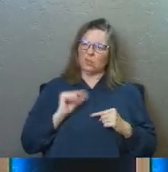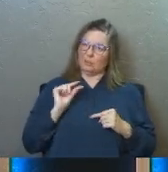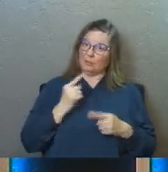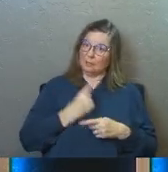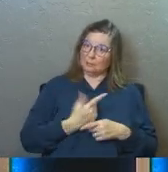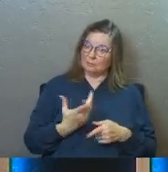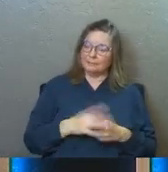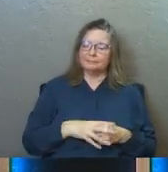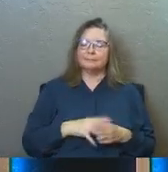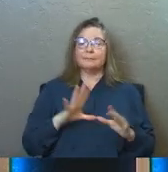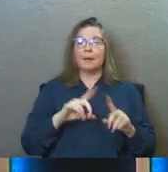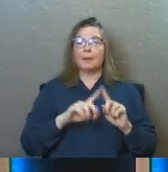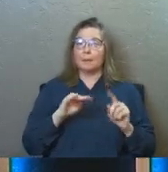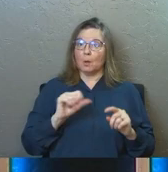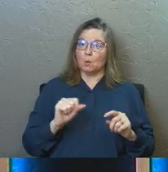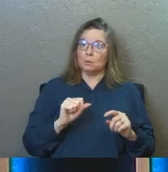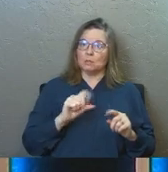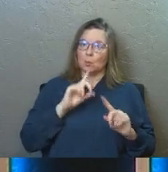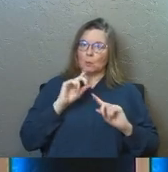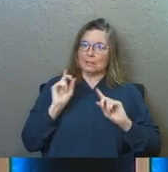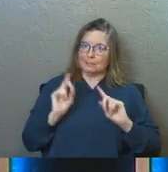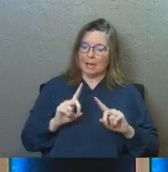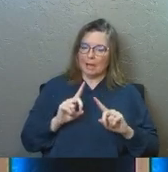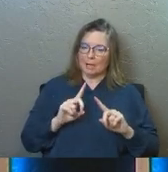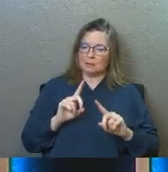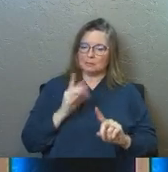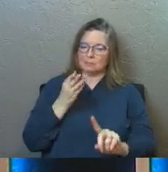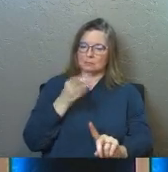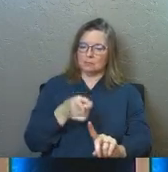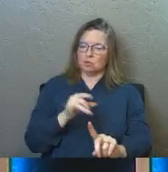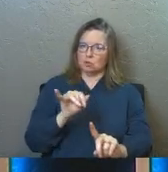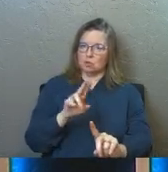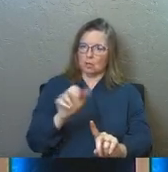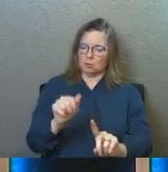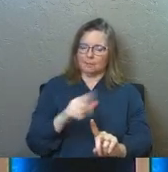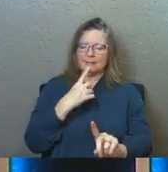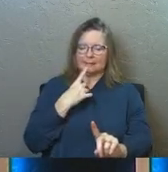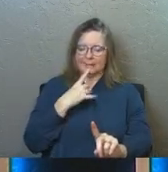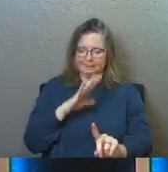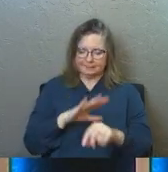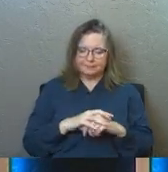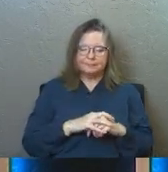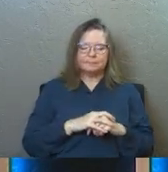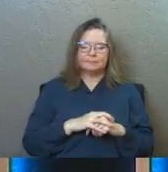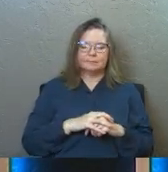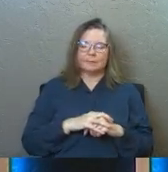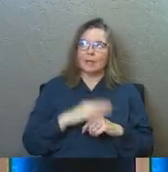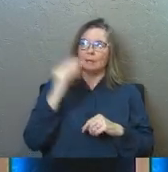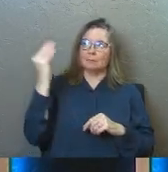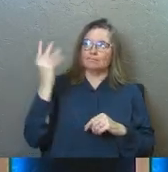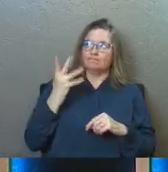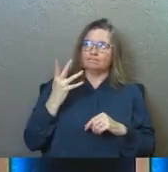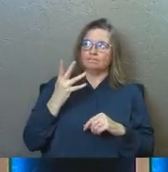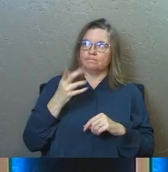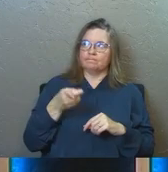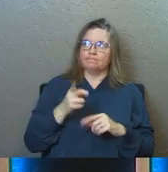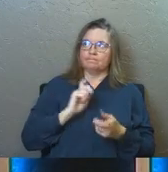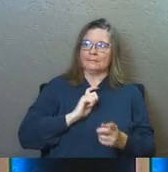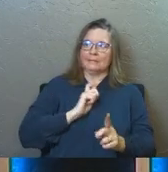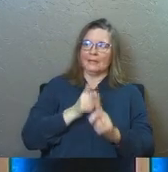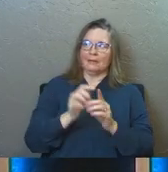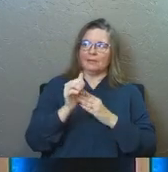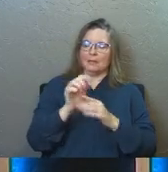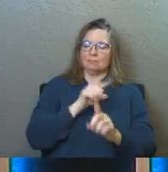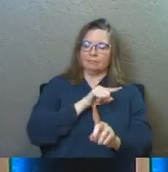right? Well, here's how Moses responds to Joshua. Here's what he says as he is being commanded to take lead of